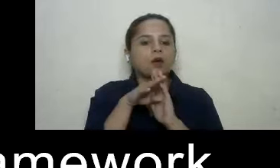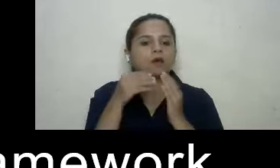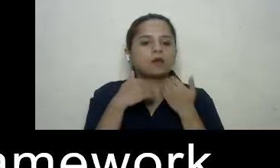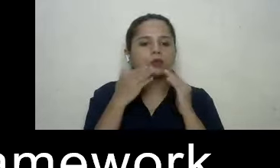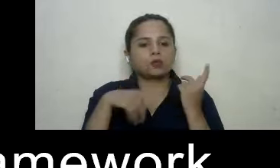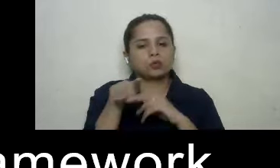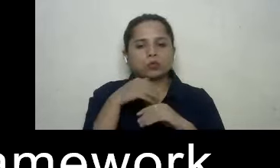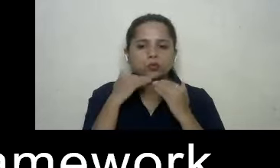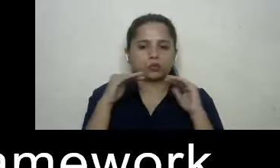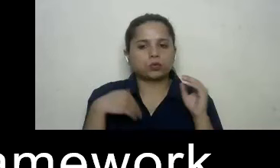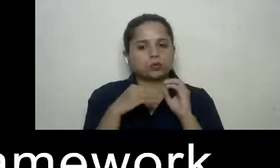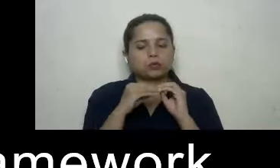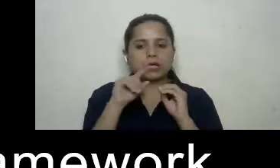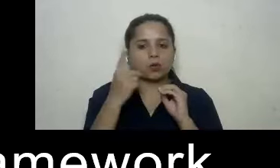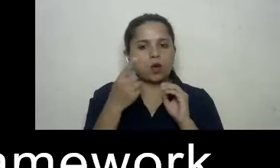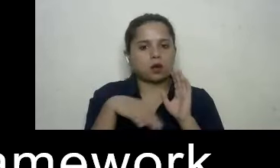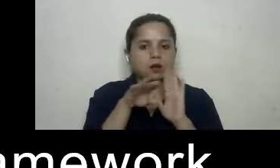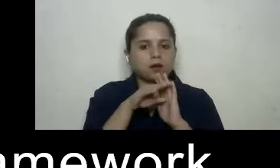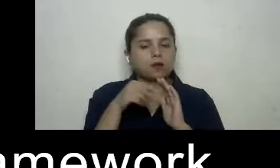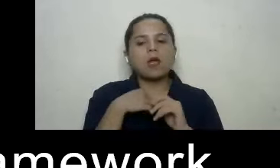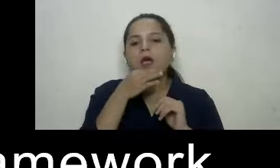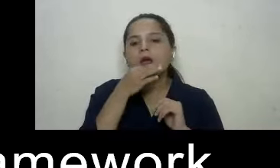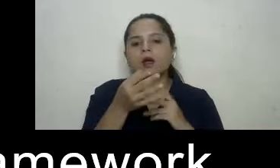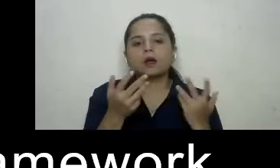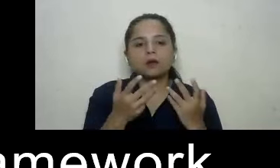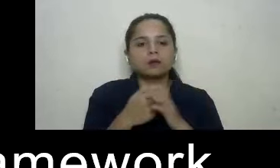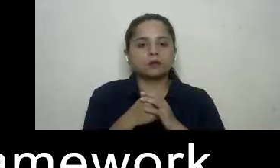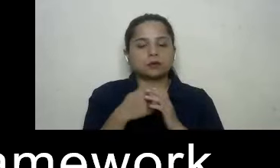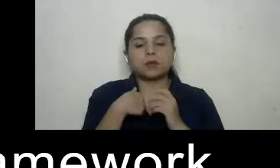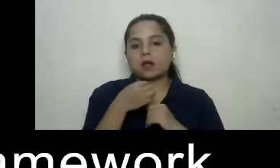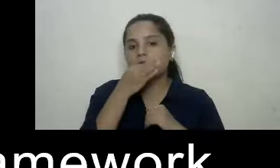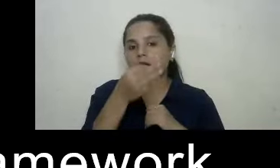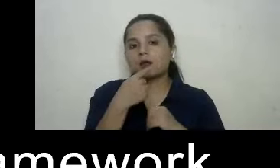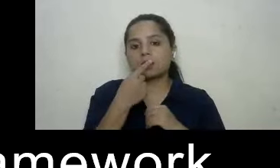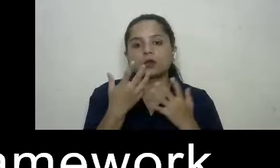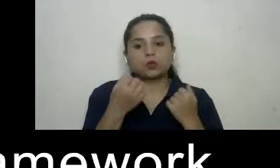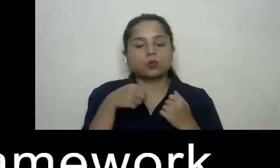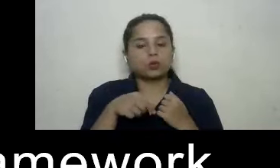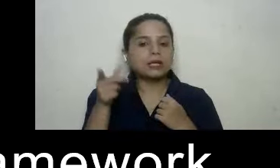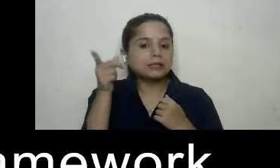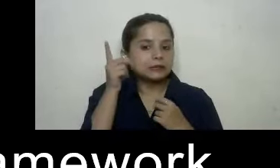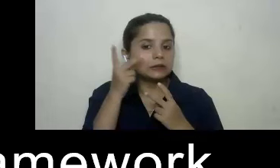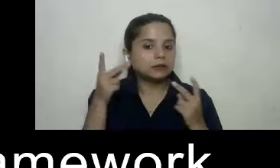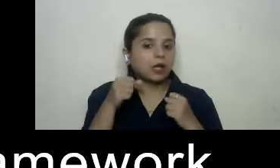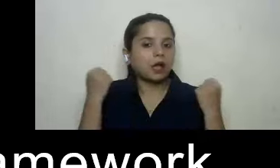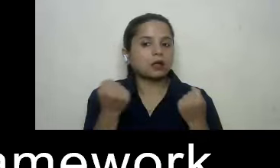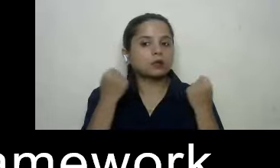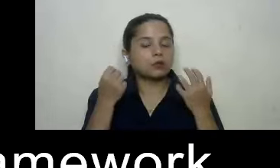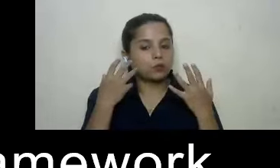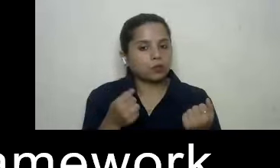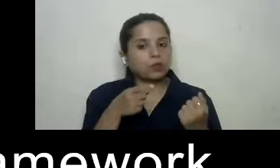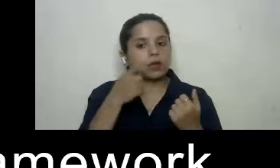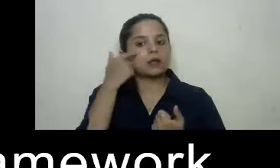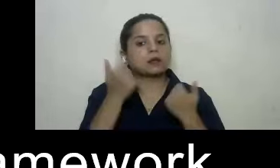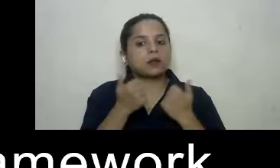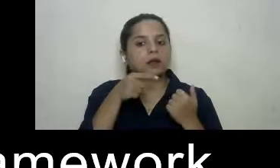B1. And I asked for, my ask is that I want a listening comprehension activity, which tests both